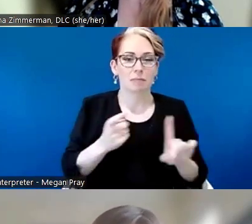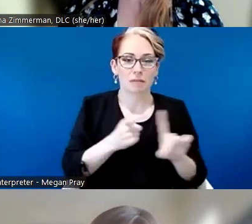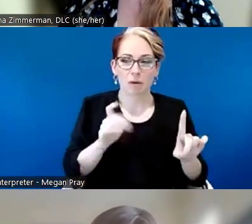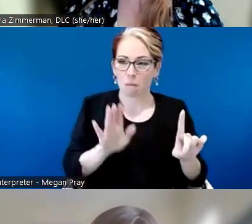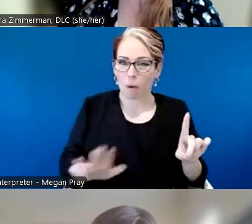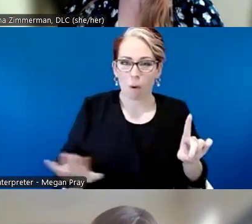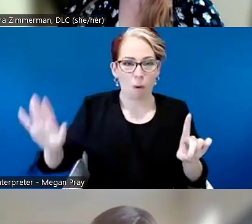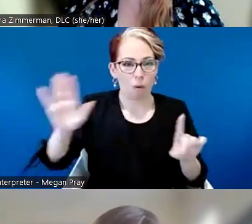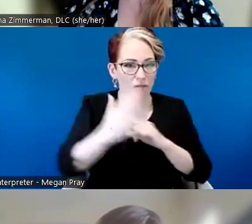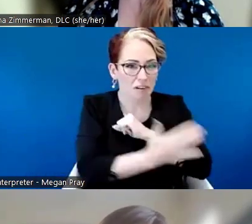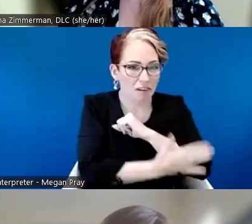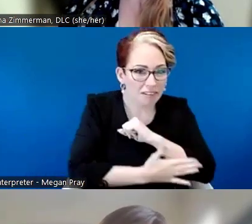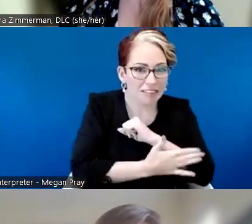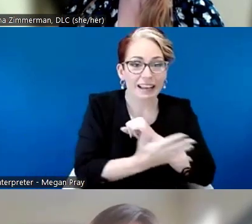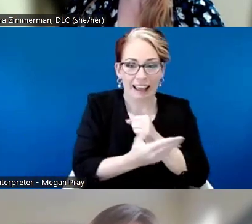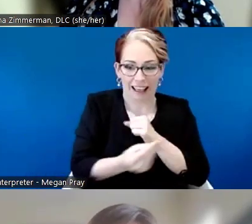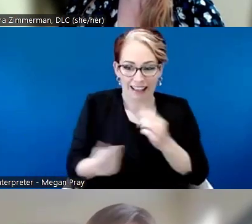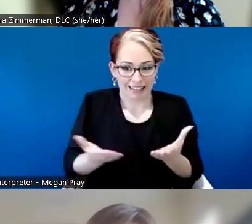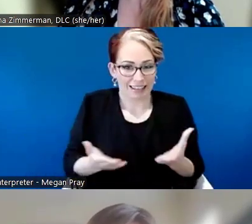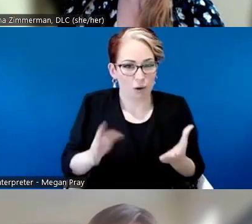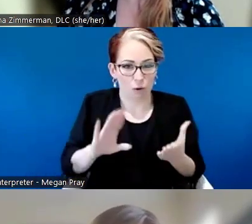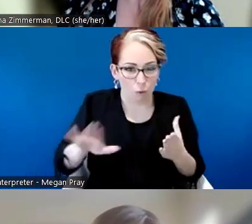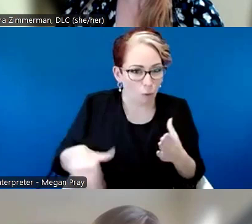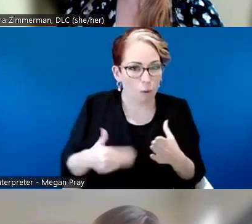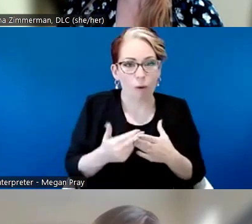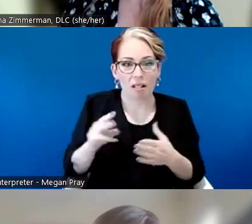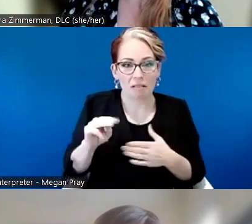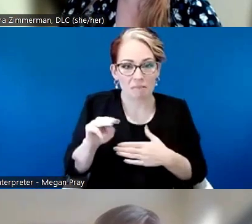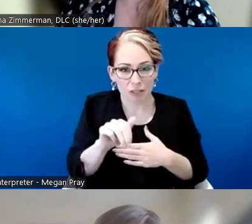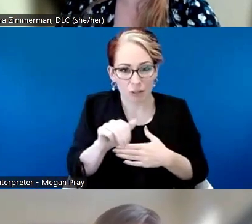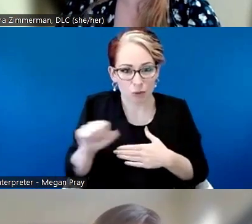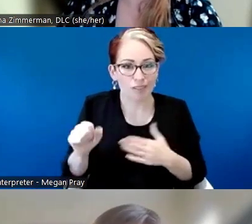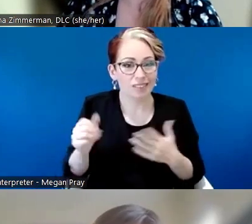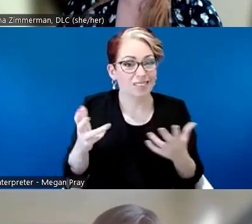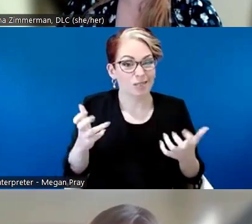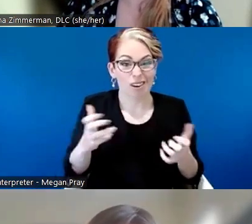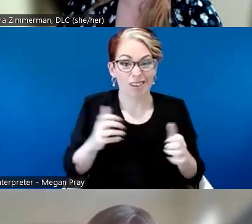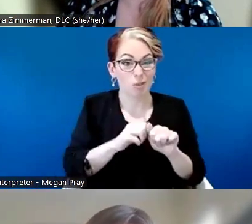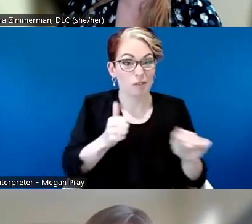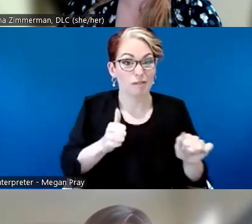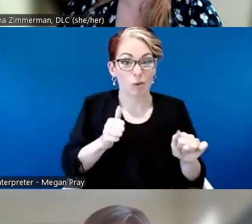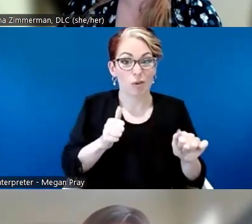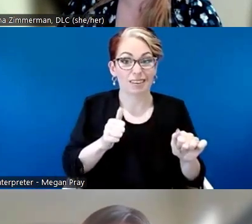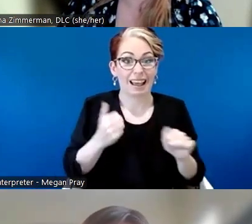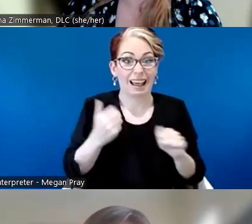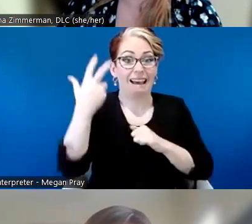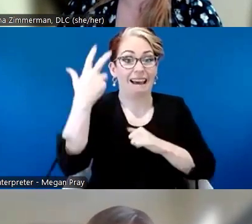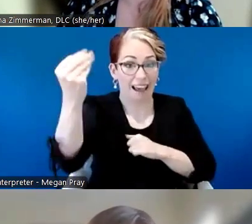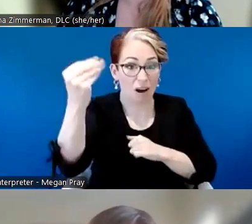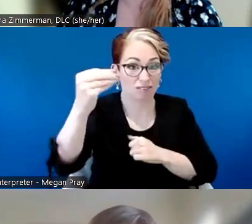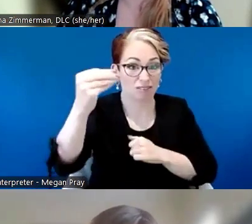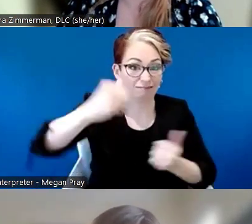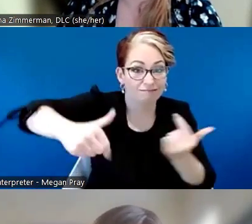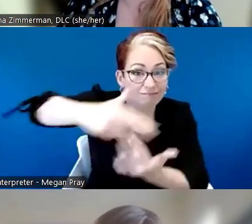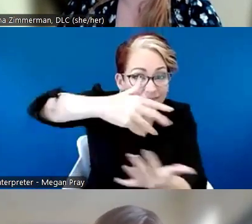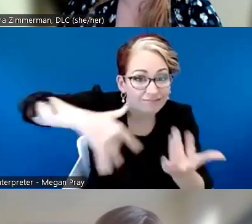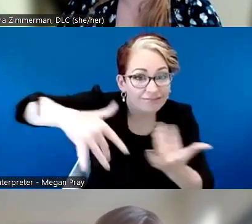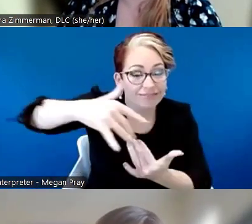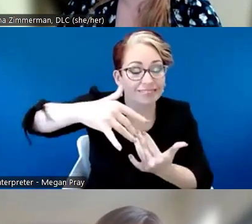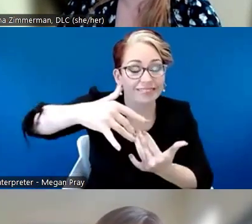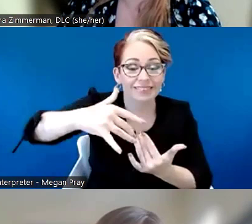and all parts of Massachusetts were looking to avoid going out to many places in public, including to their polling